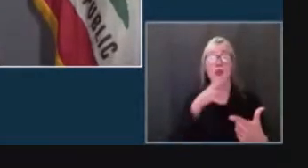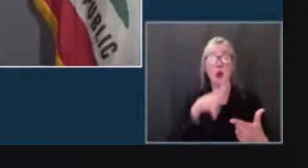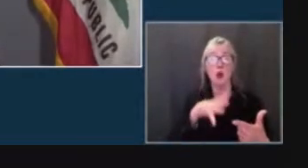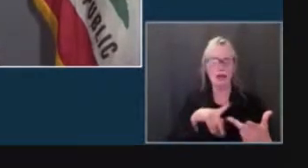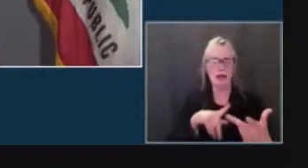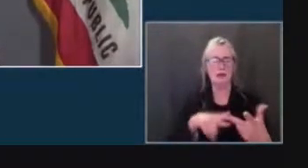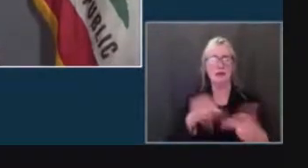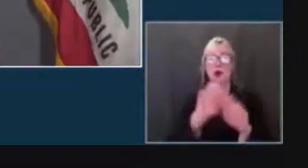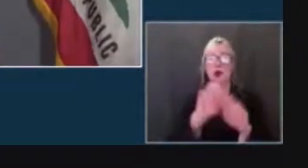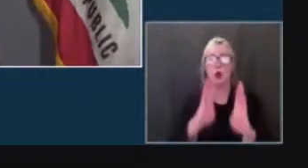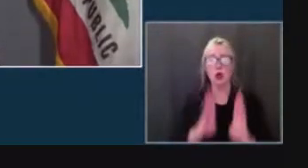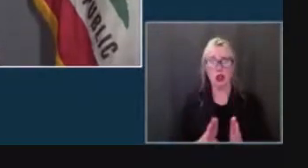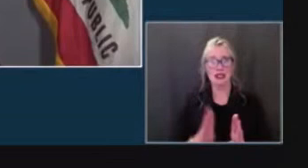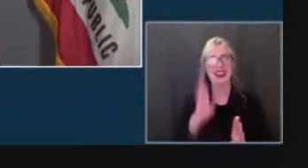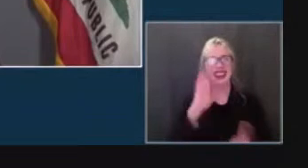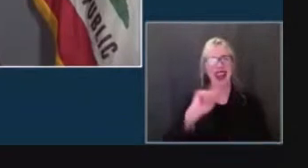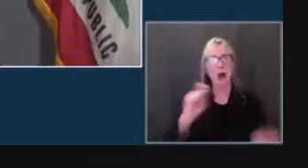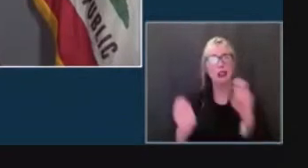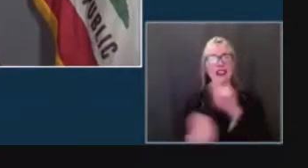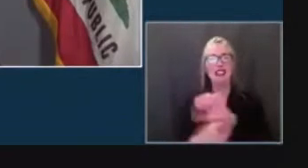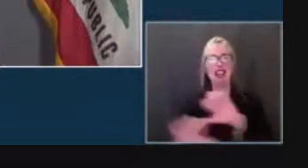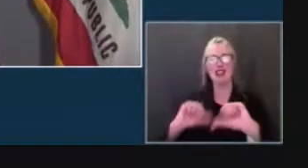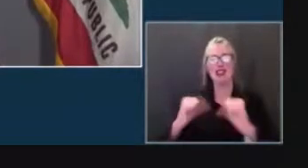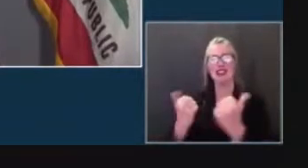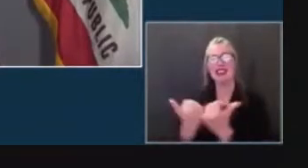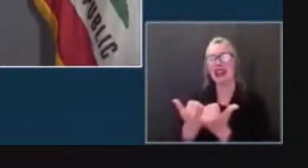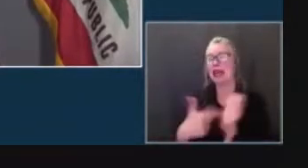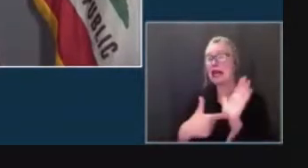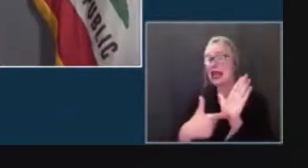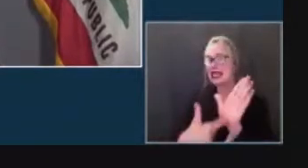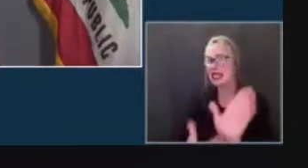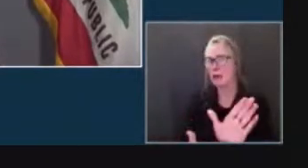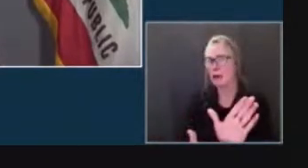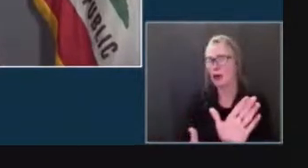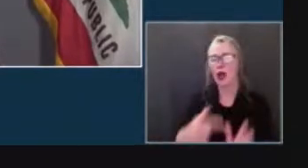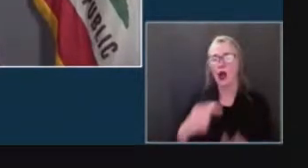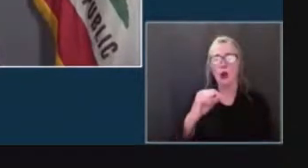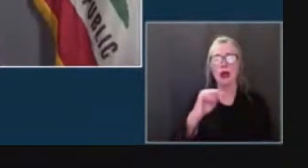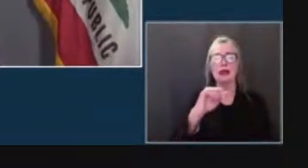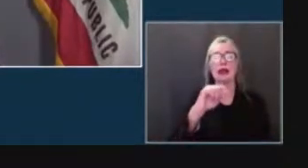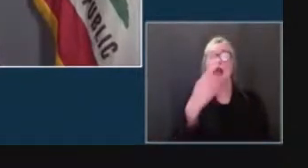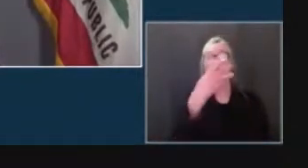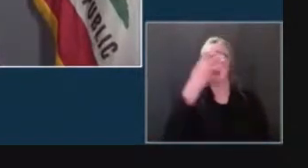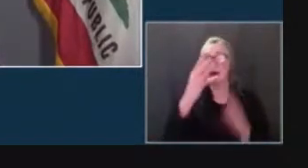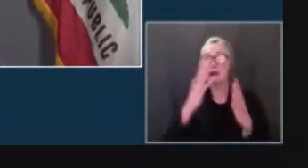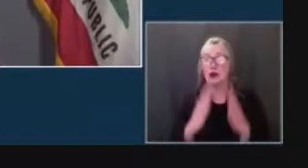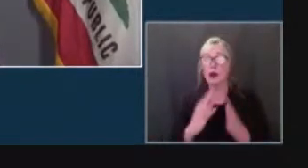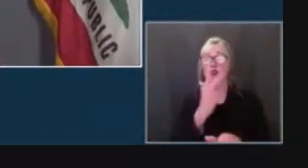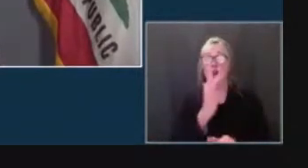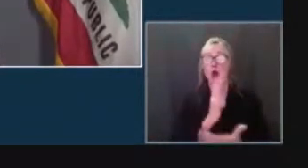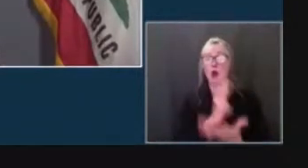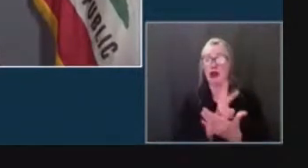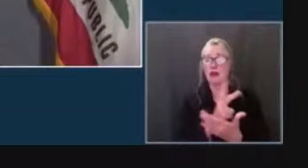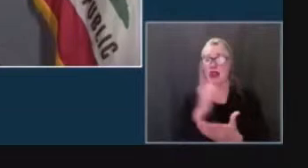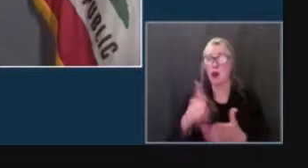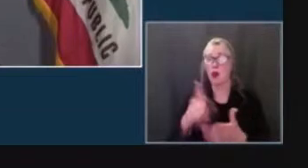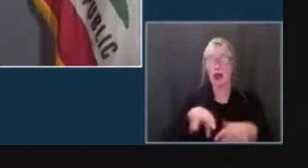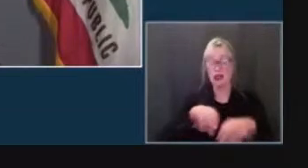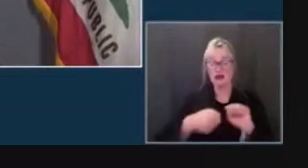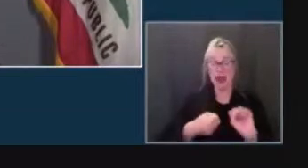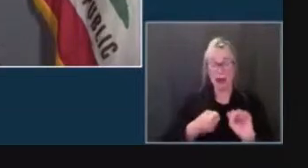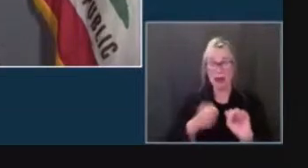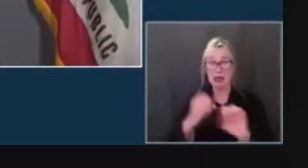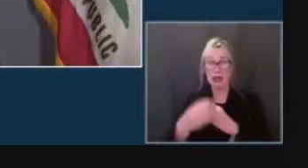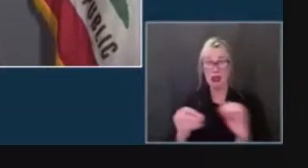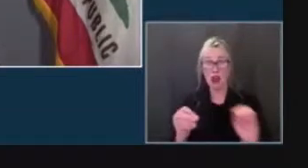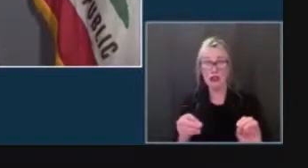you a few examples of that power. When Anabela Aguirre, an immigrant from Guatemala, was raped in an empty office building she was cleaning,